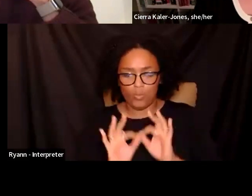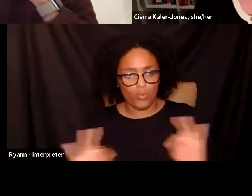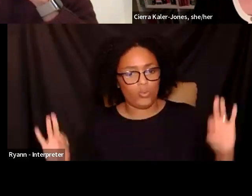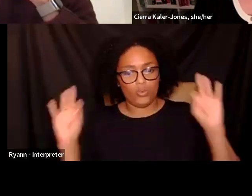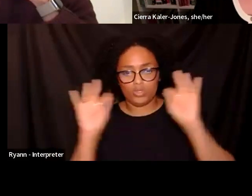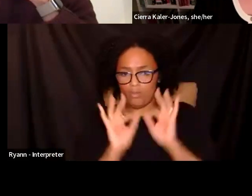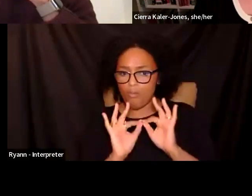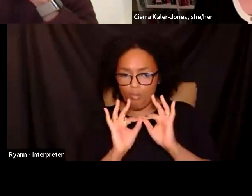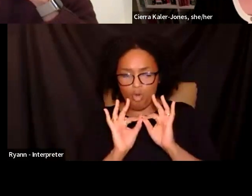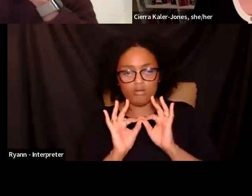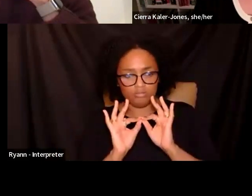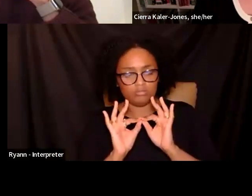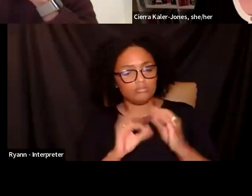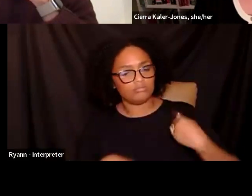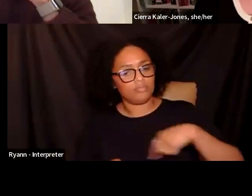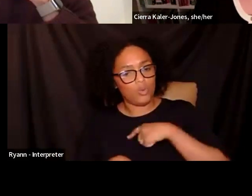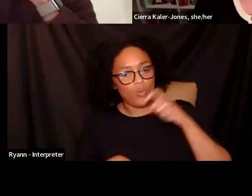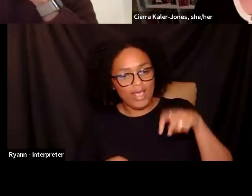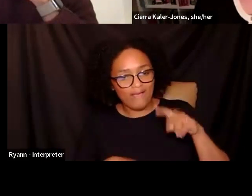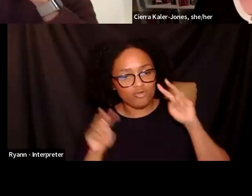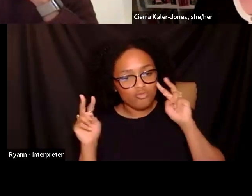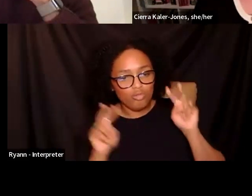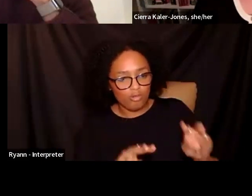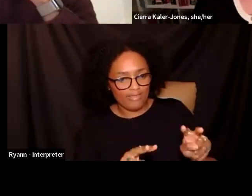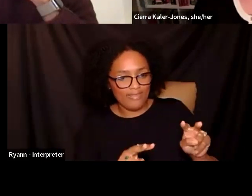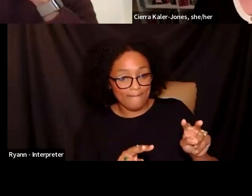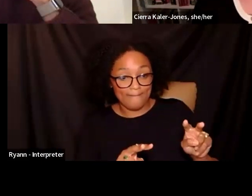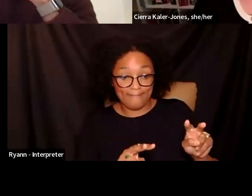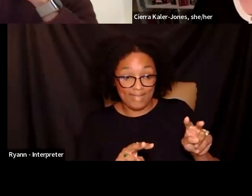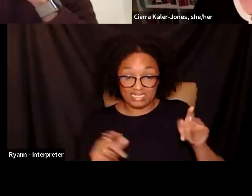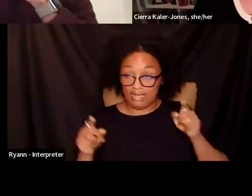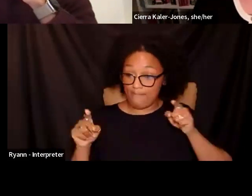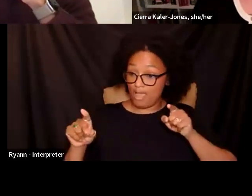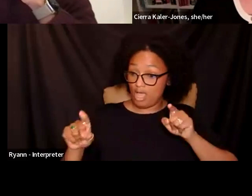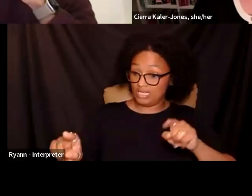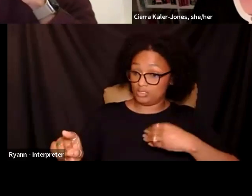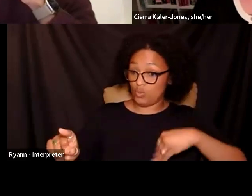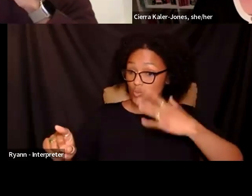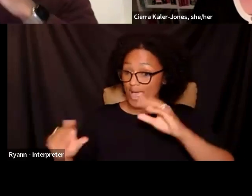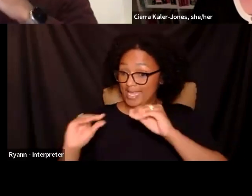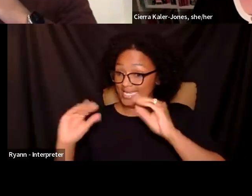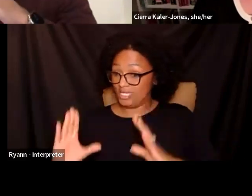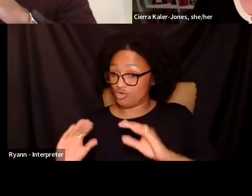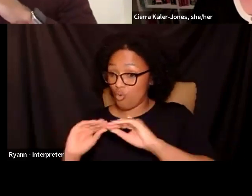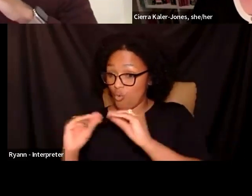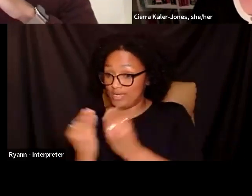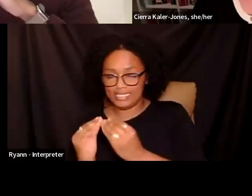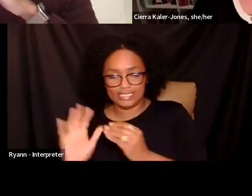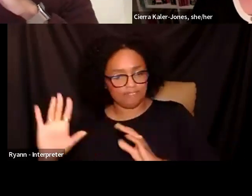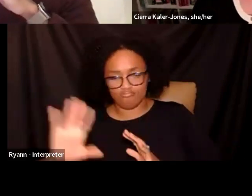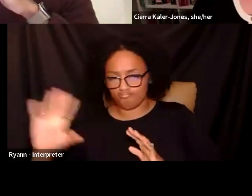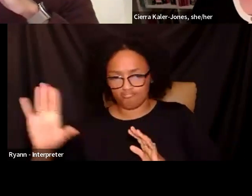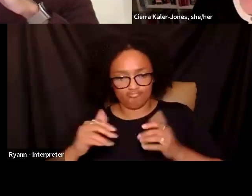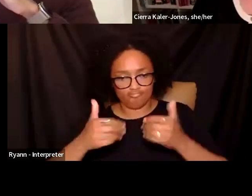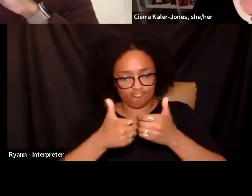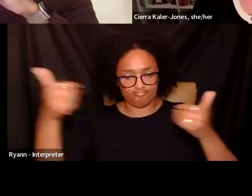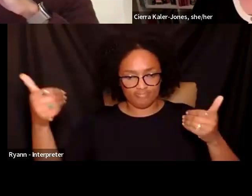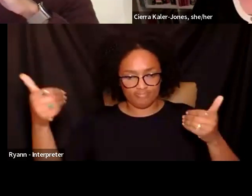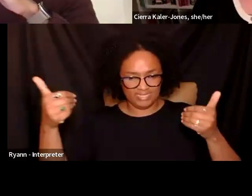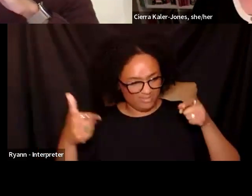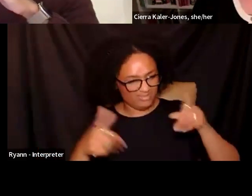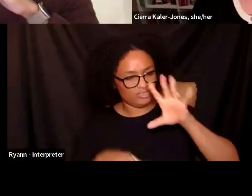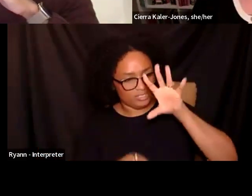is saying. We don't think about them as sort of parallels to the white teacher organizations. I think we ought to think about them as part of this